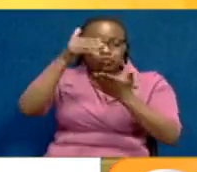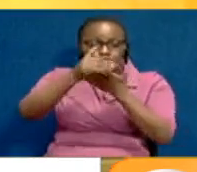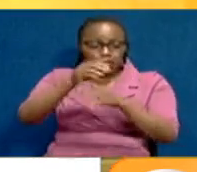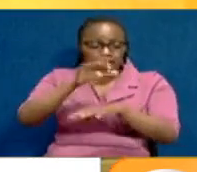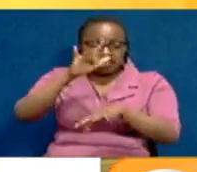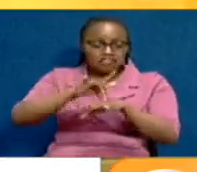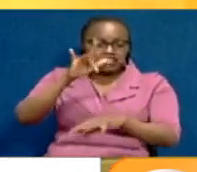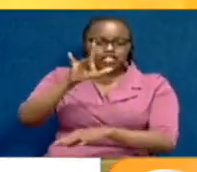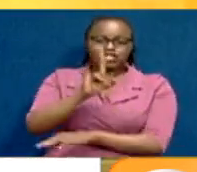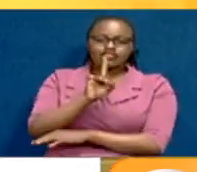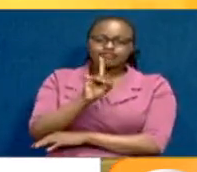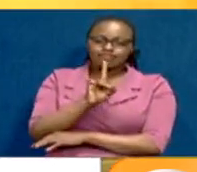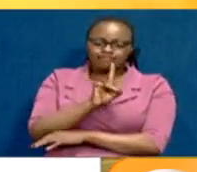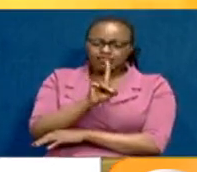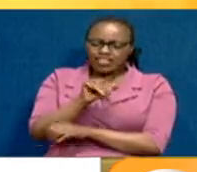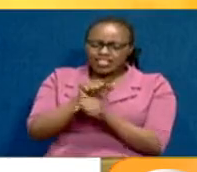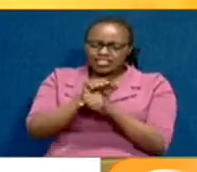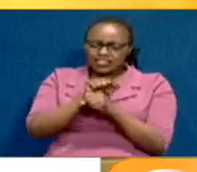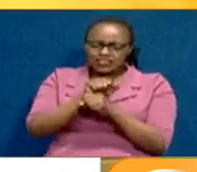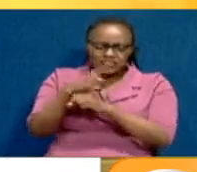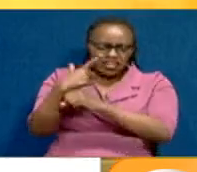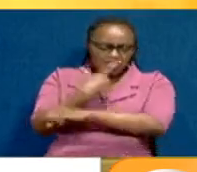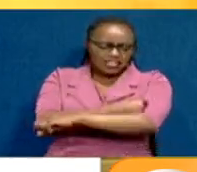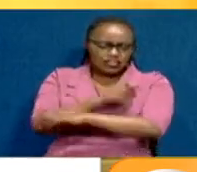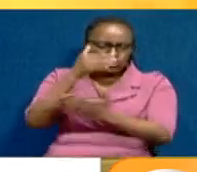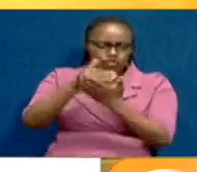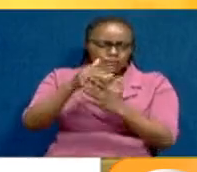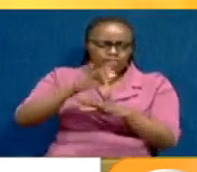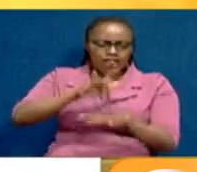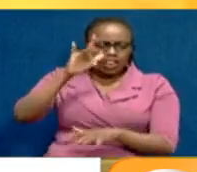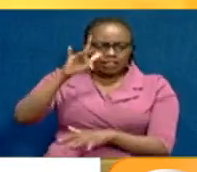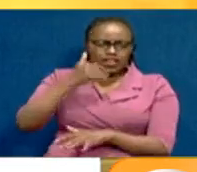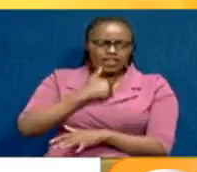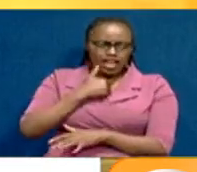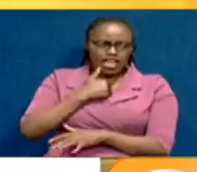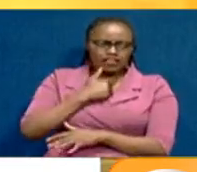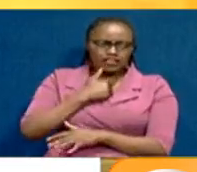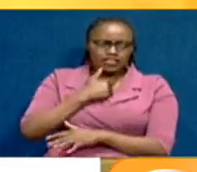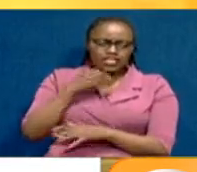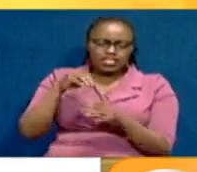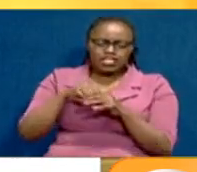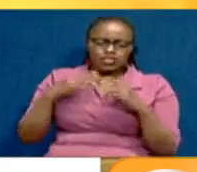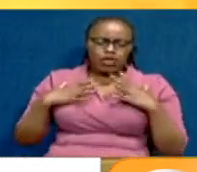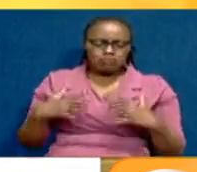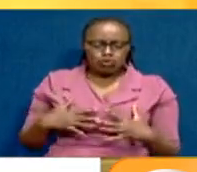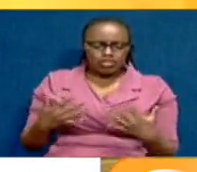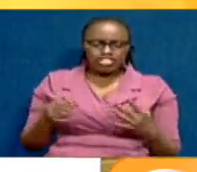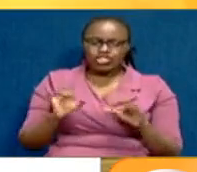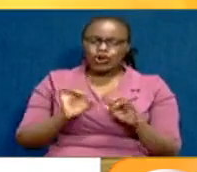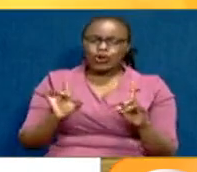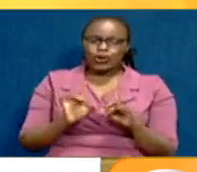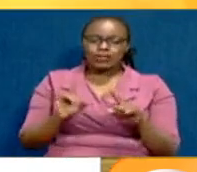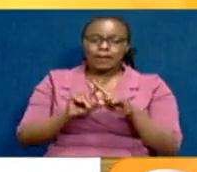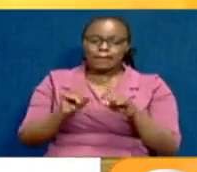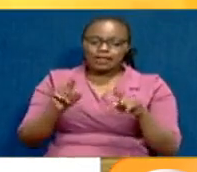infection. They were not going to stop an infection from getting into your respiratory system.